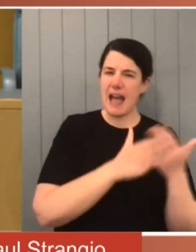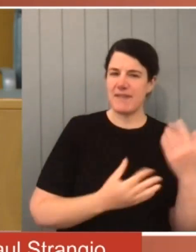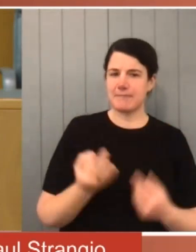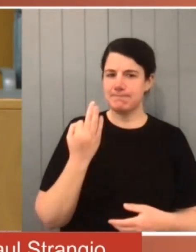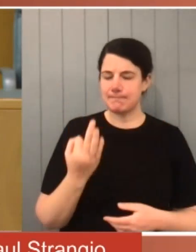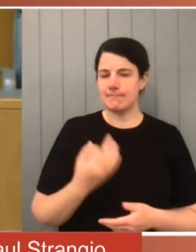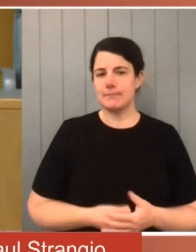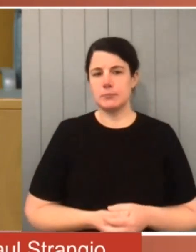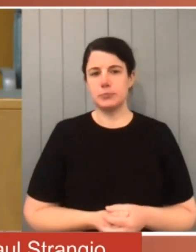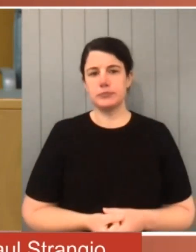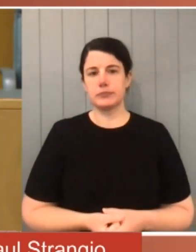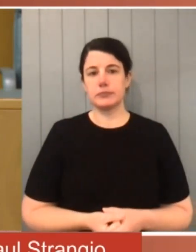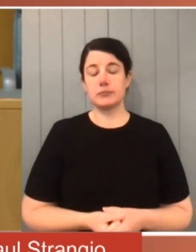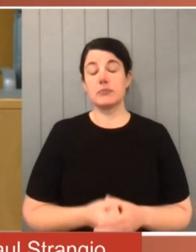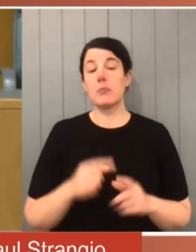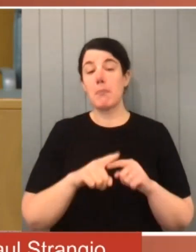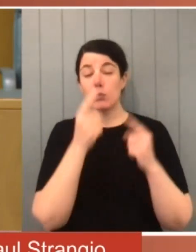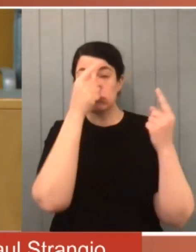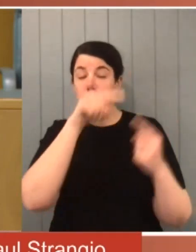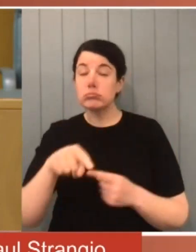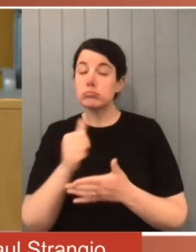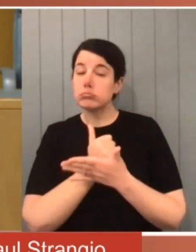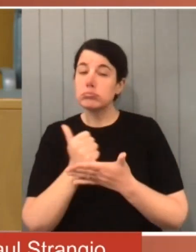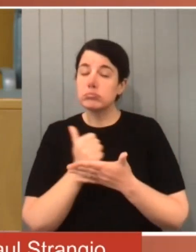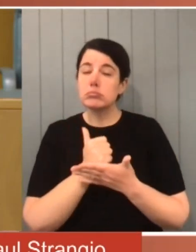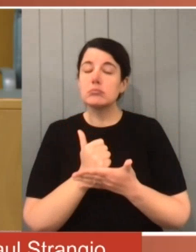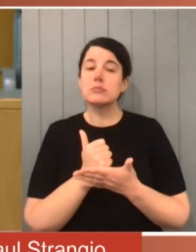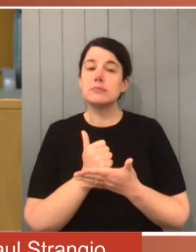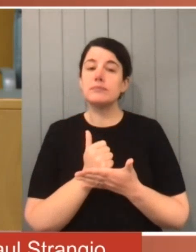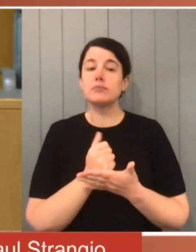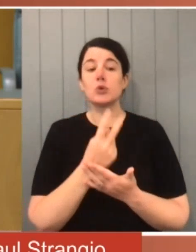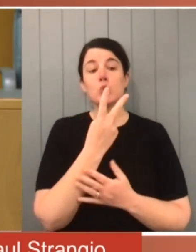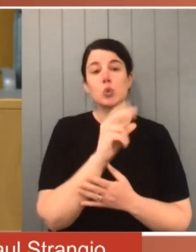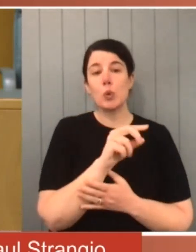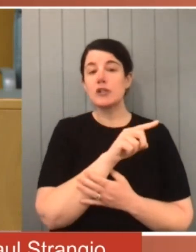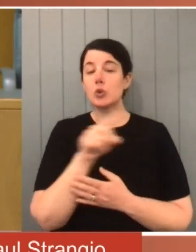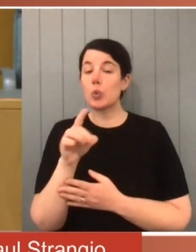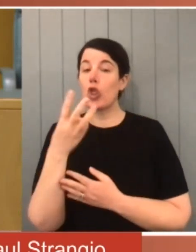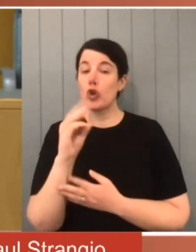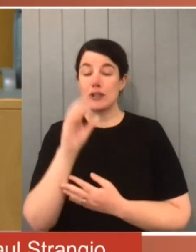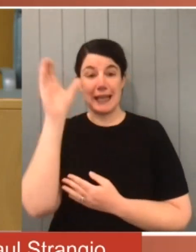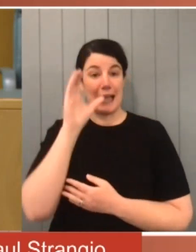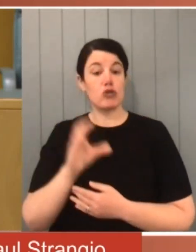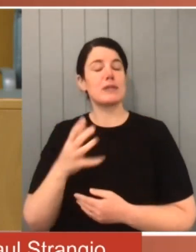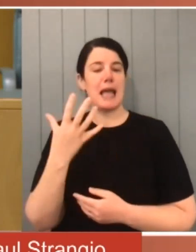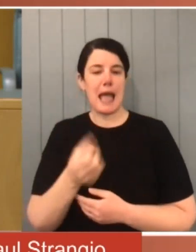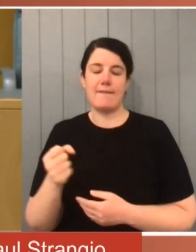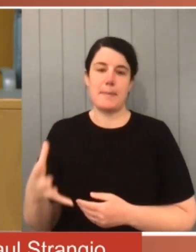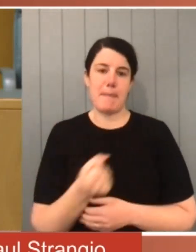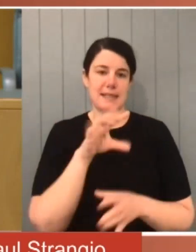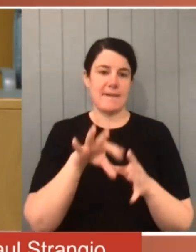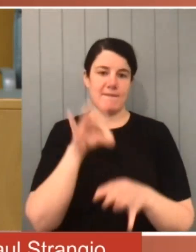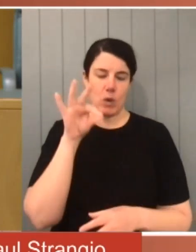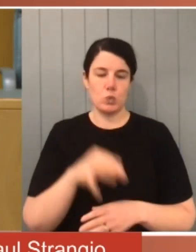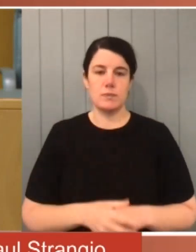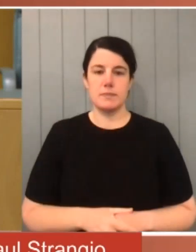most estimates suggest it's in the vicinity of 20 to 30 nations which have compulsory voting. If